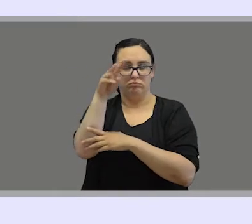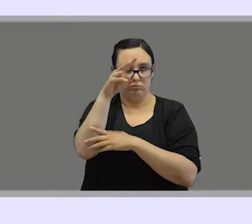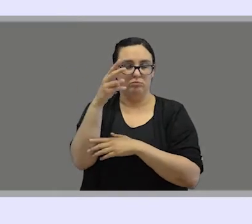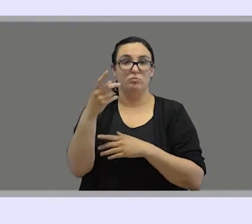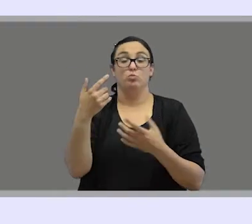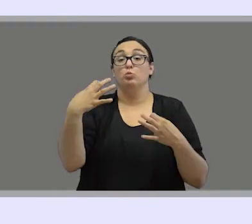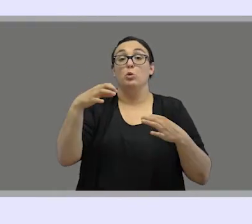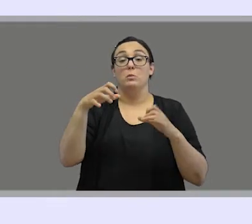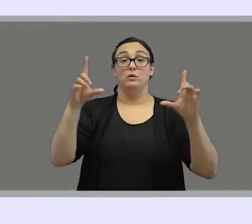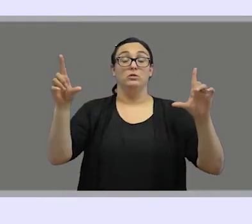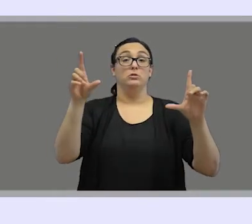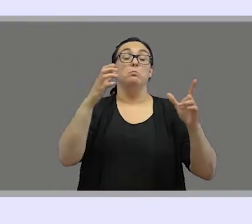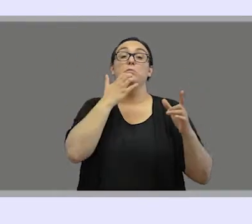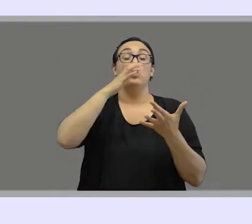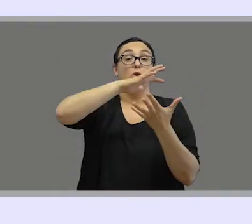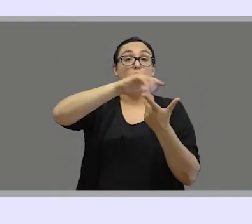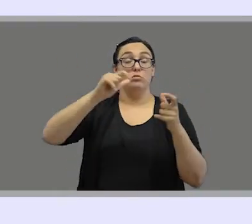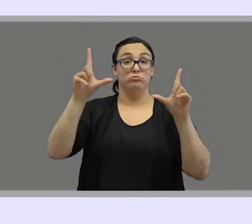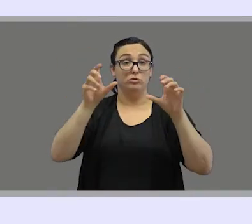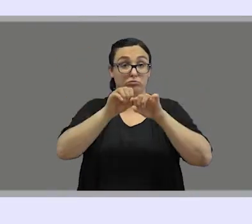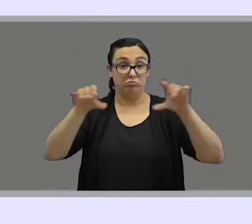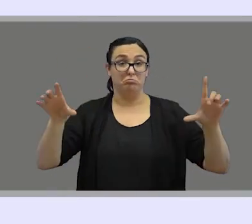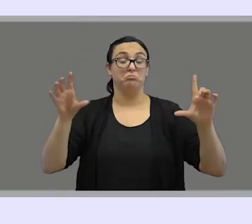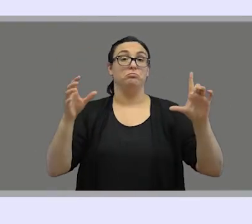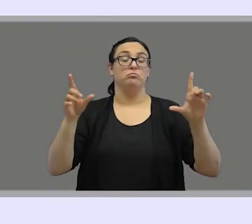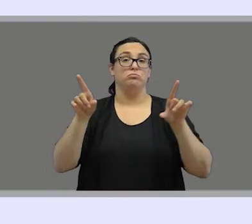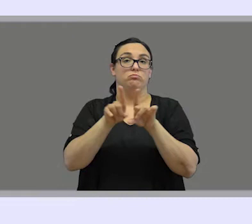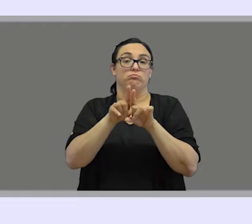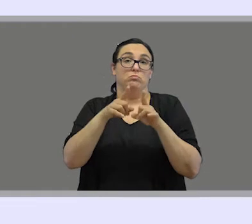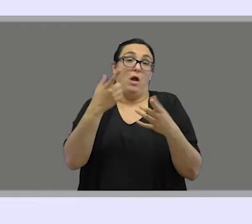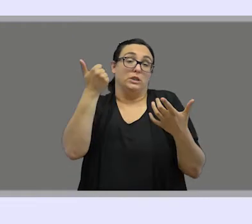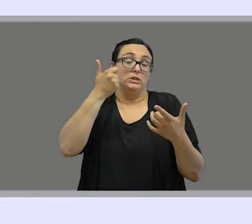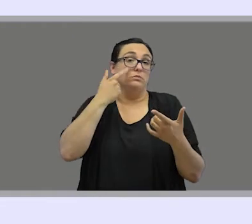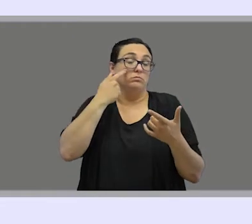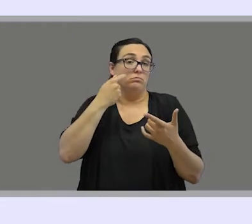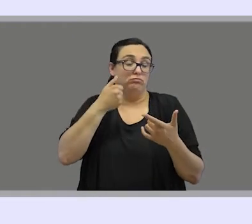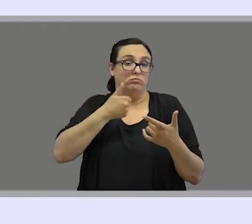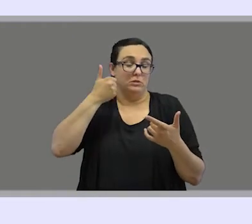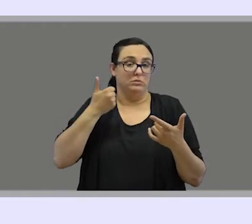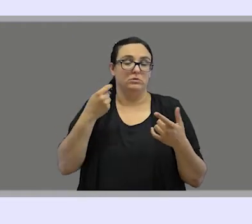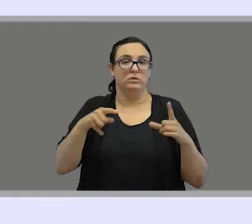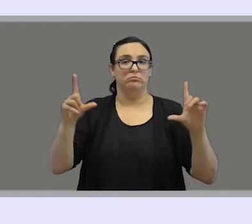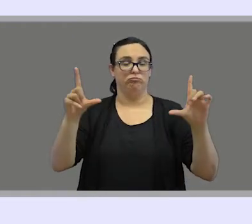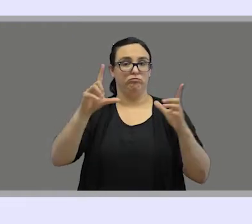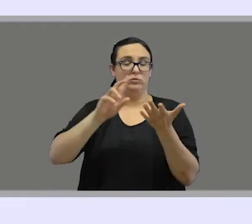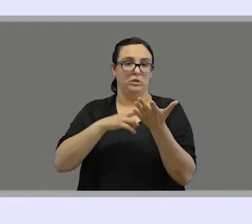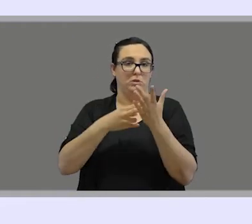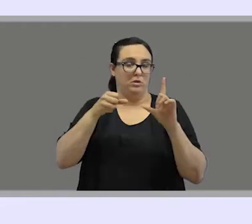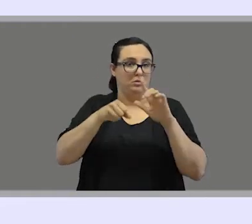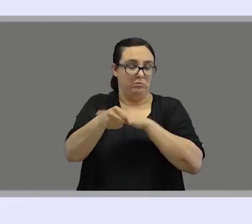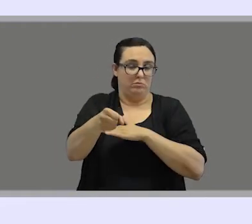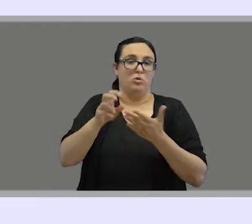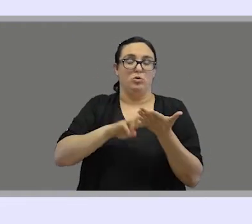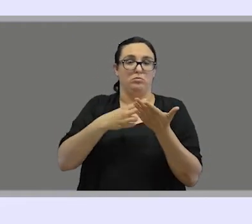typical screen composition for news broadcasting, which is the kind of programs that are normally interpreted